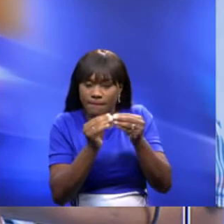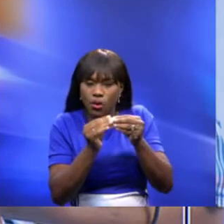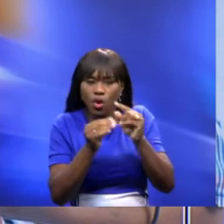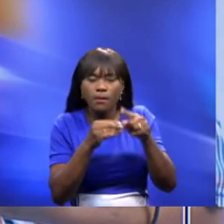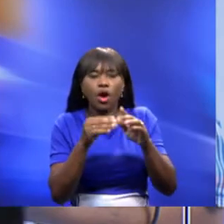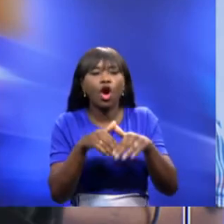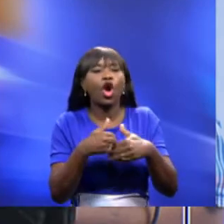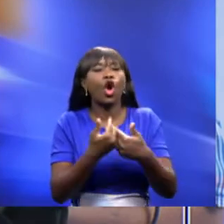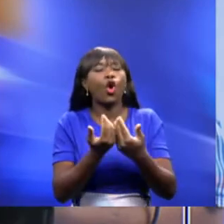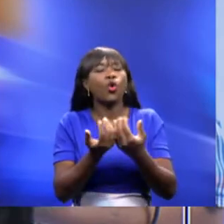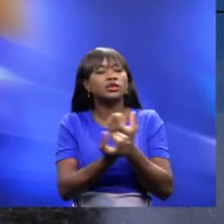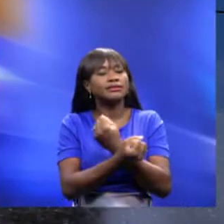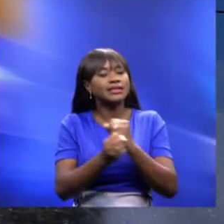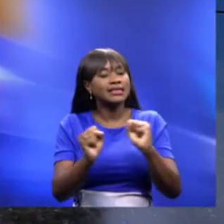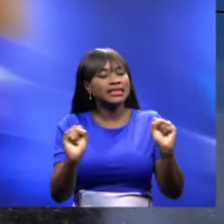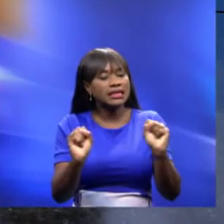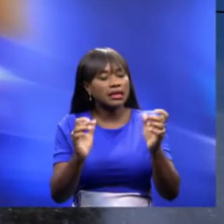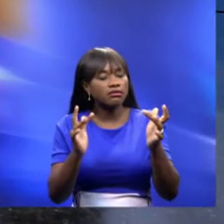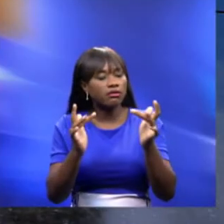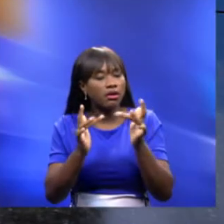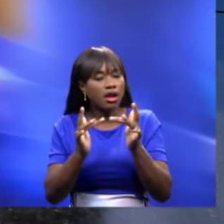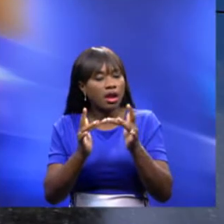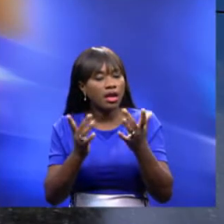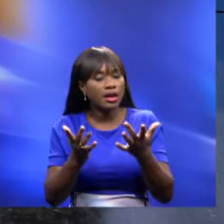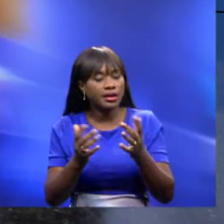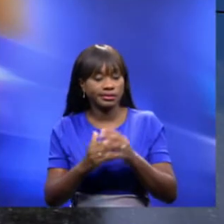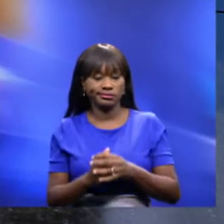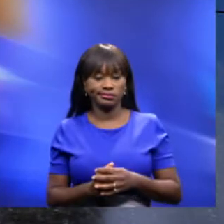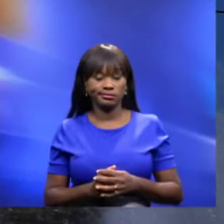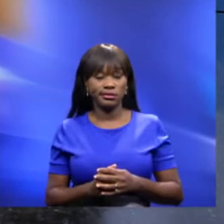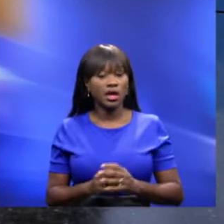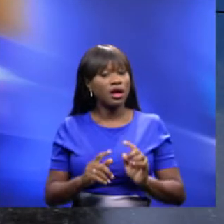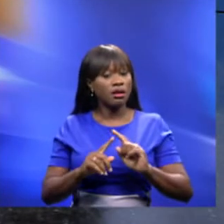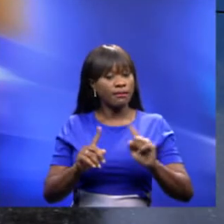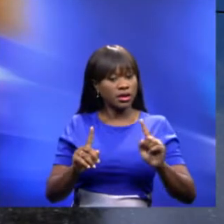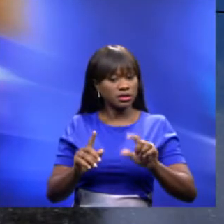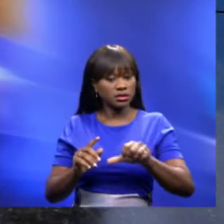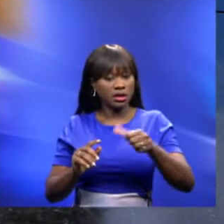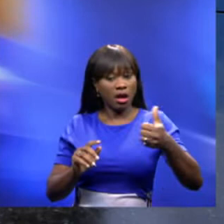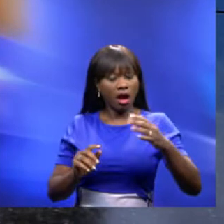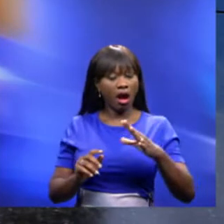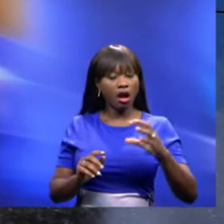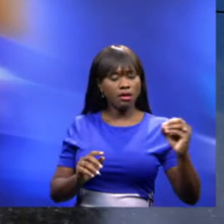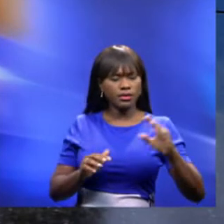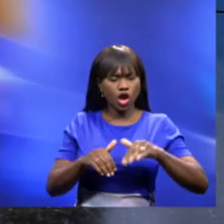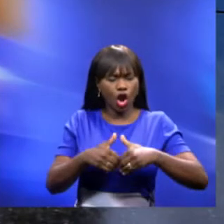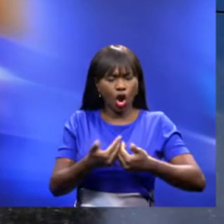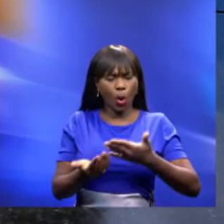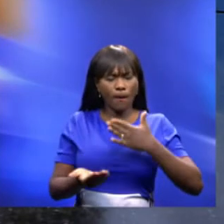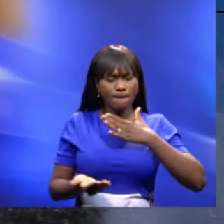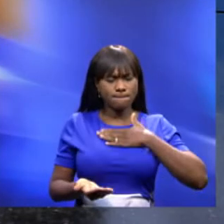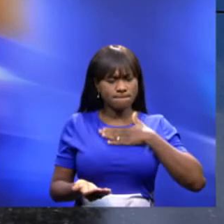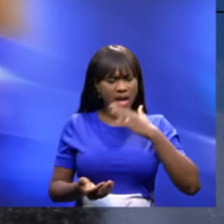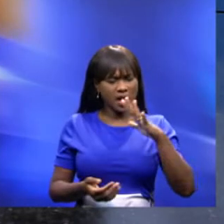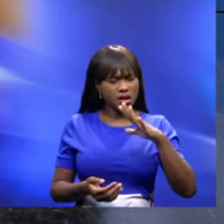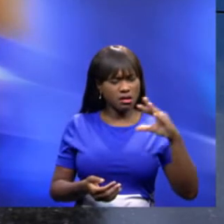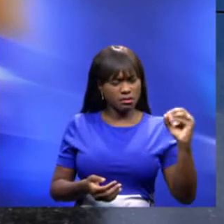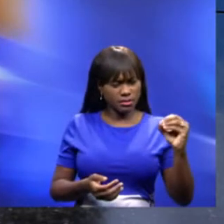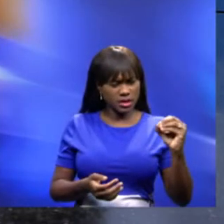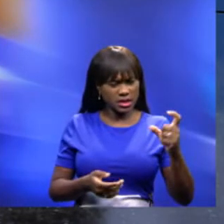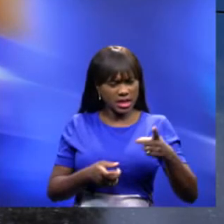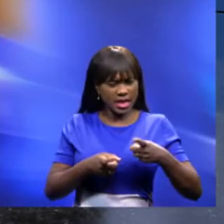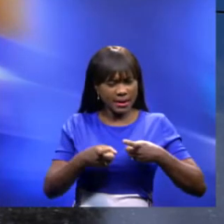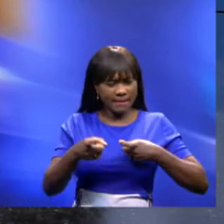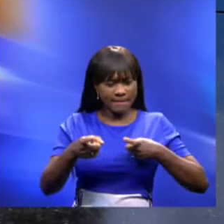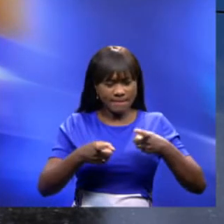succinctly. But from the organizational level, how does my company manage